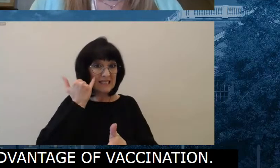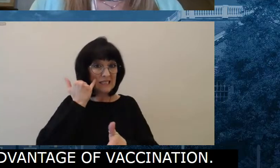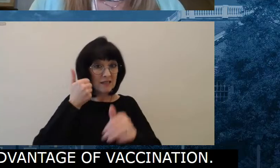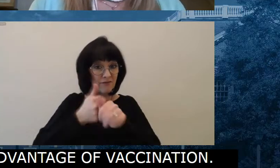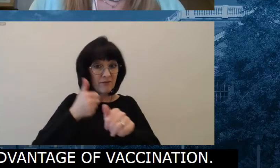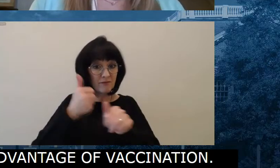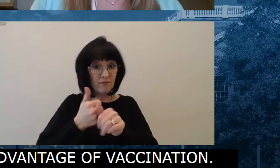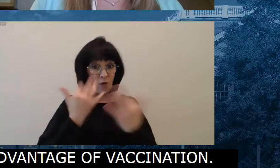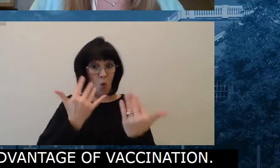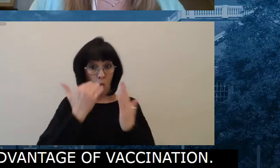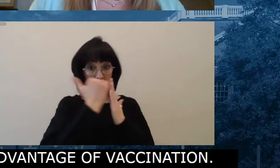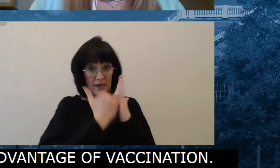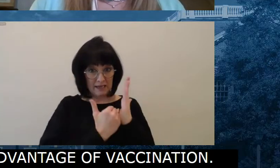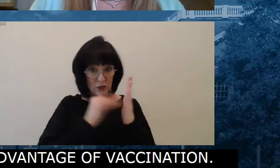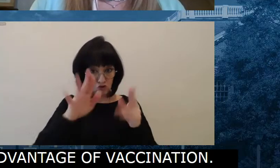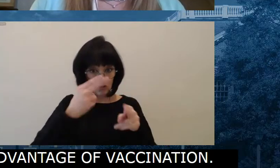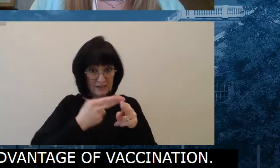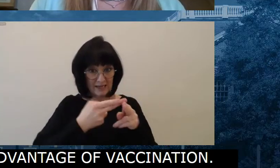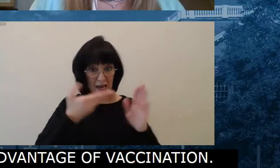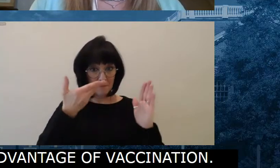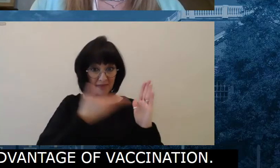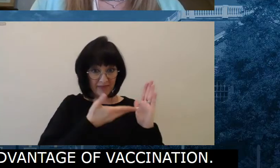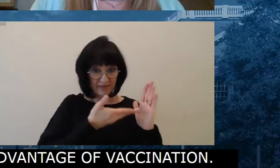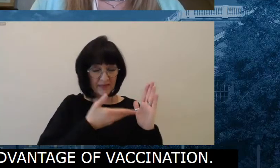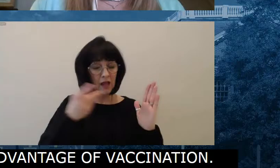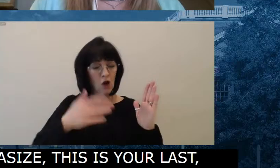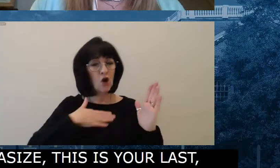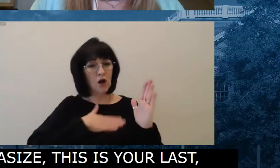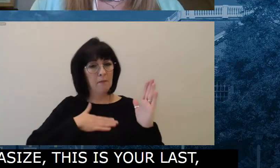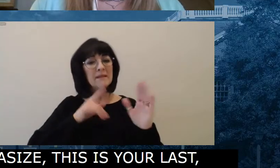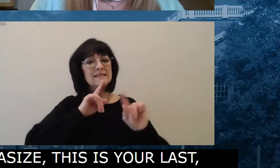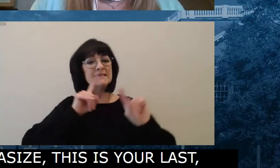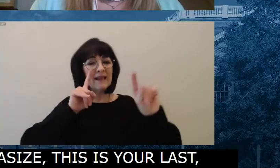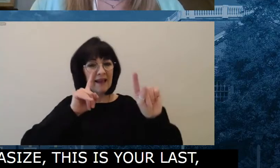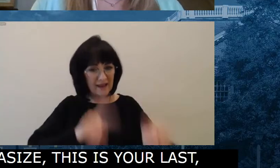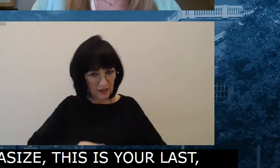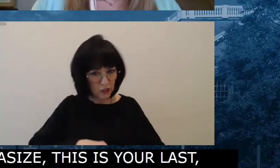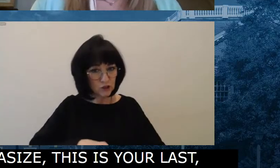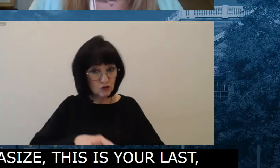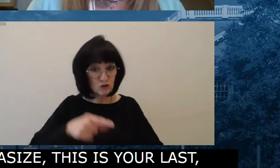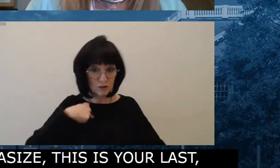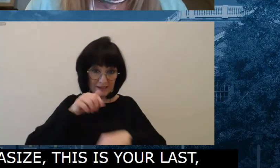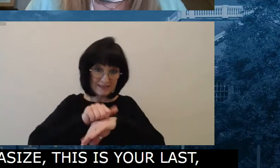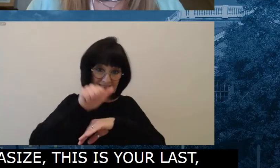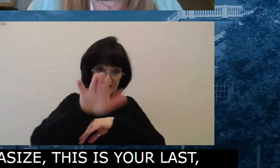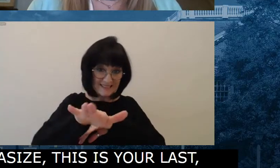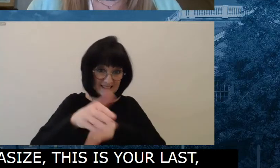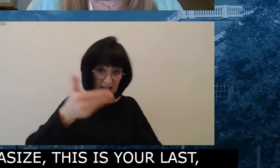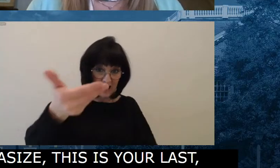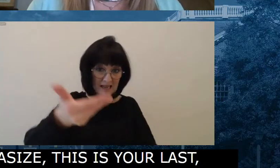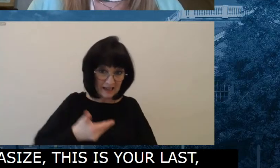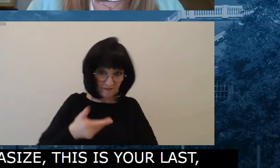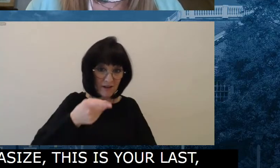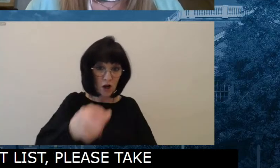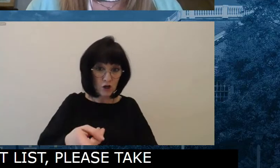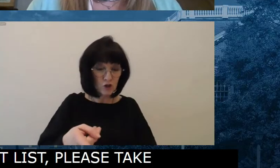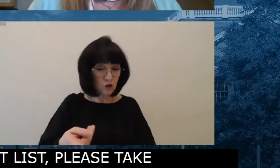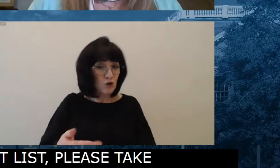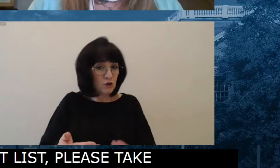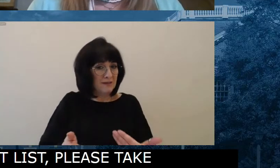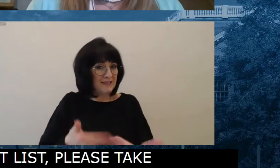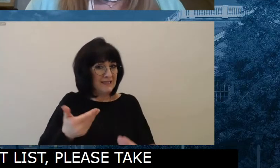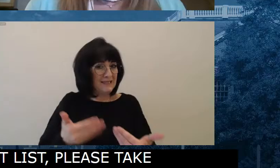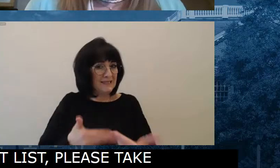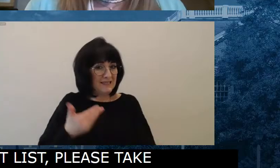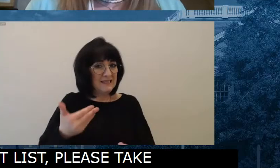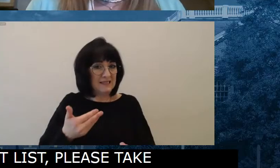list, please take advantage of one of our invitations now while it's easier for you and you're getting a direct